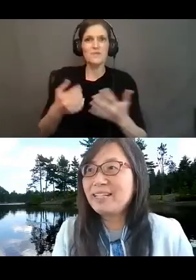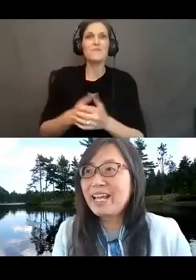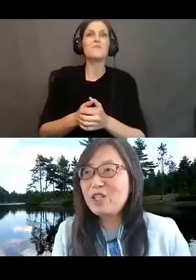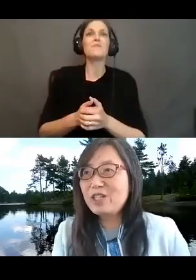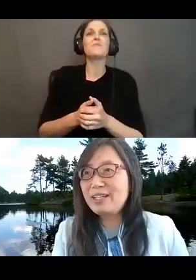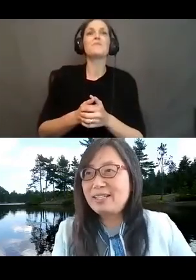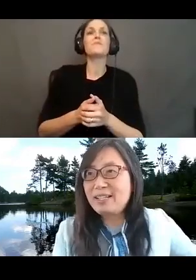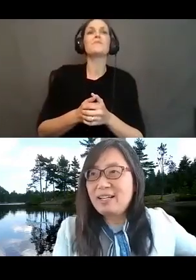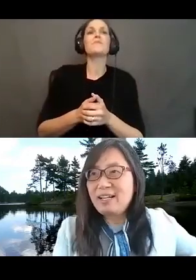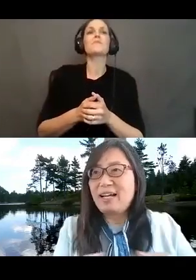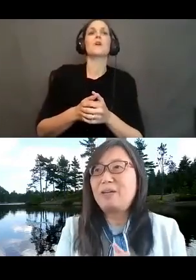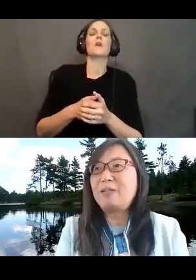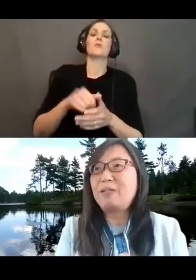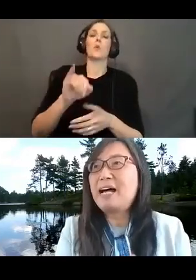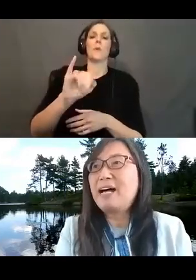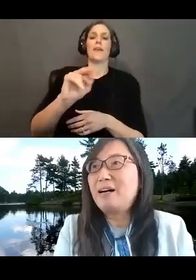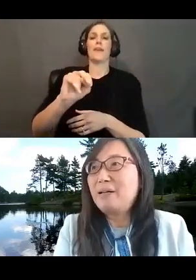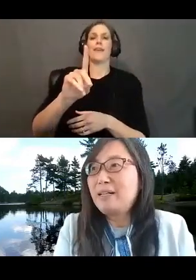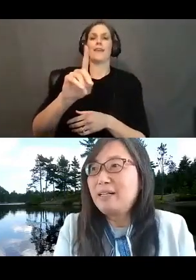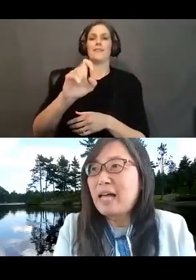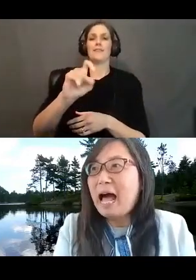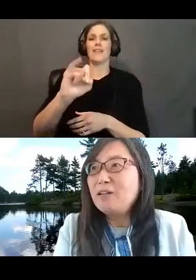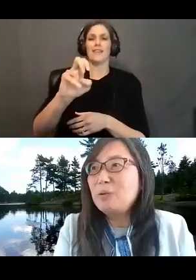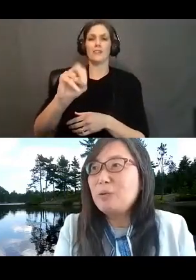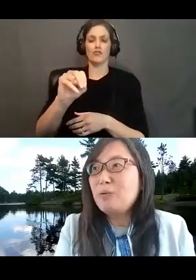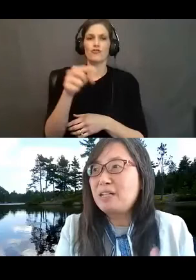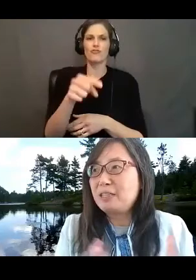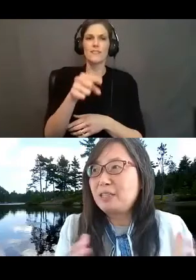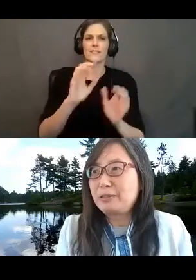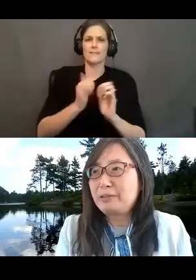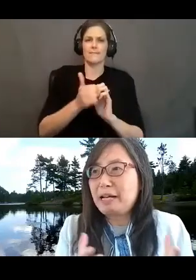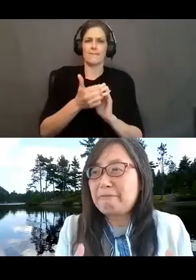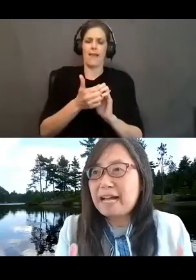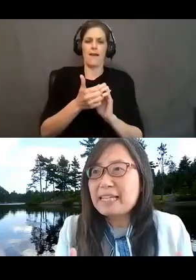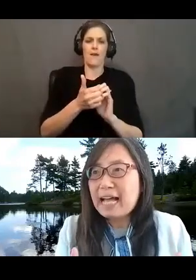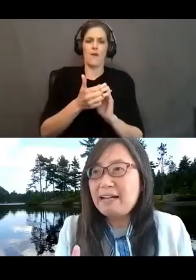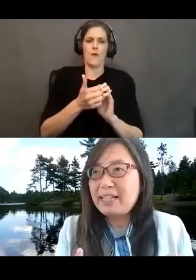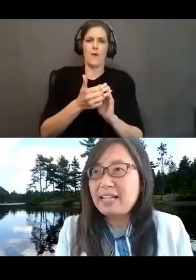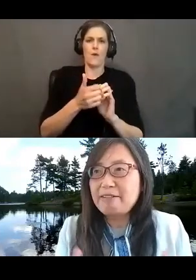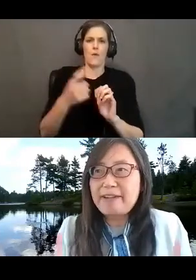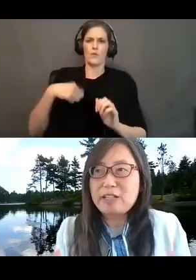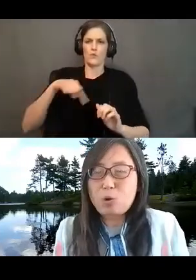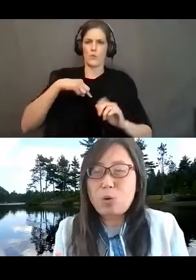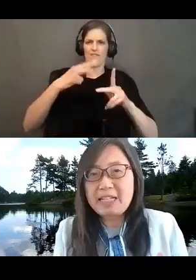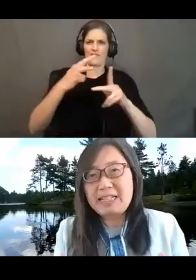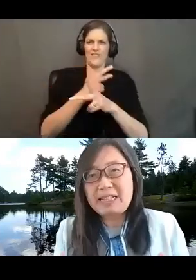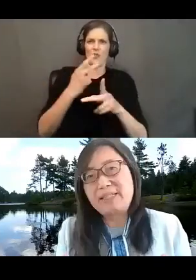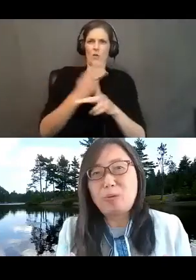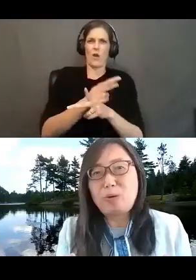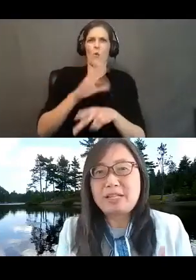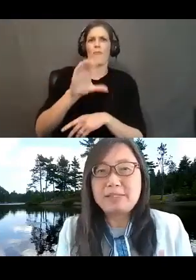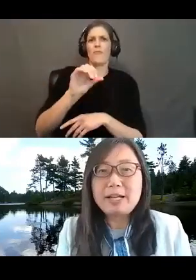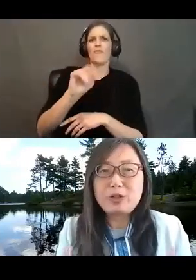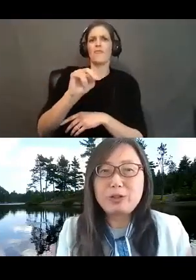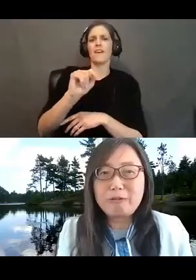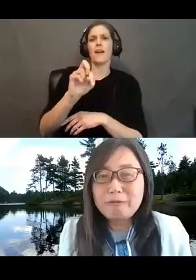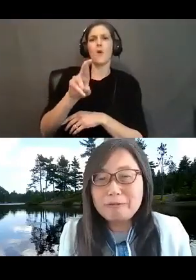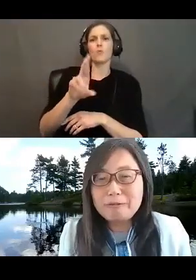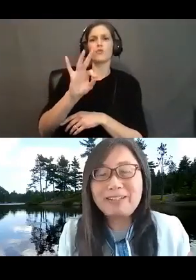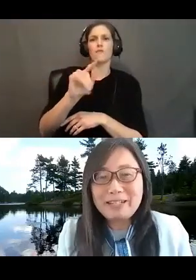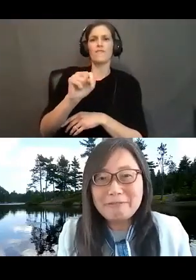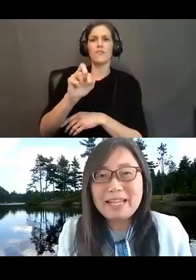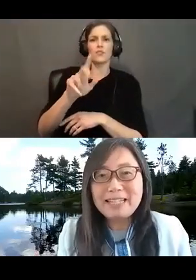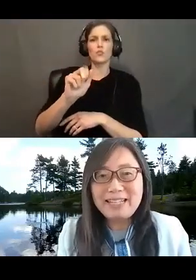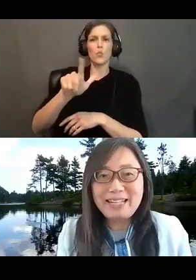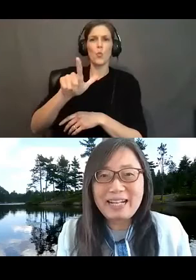So the indication is now, how do we want to find out the counterfactual quantities, which is essential